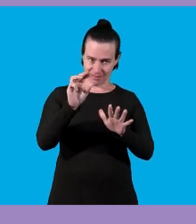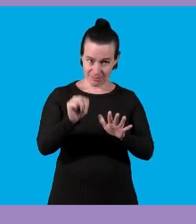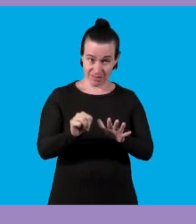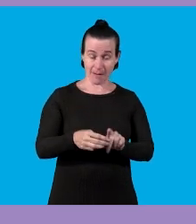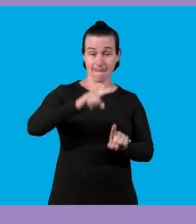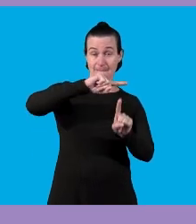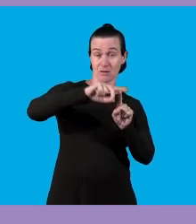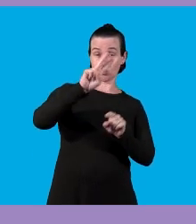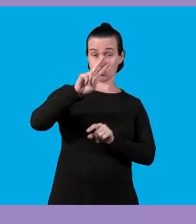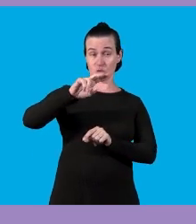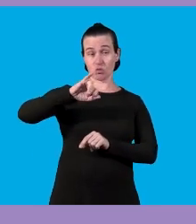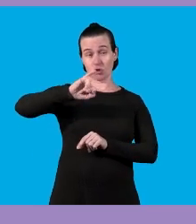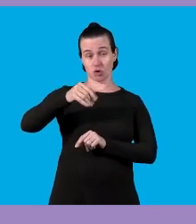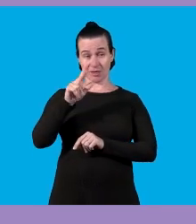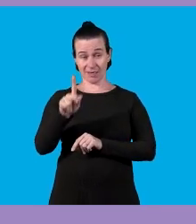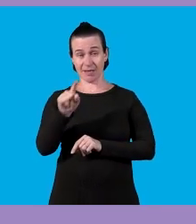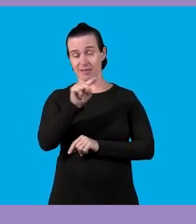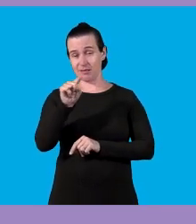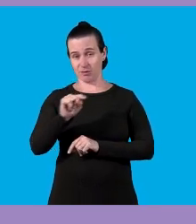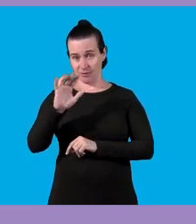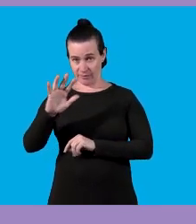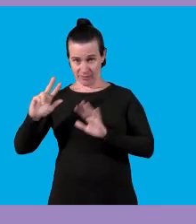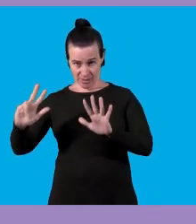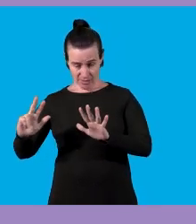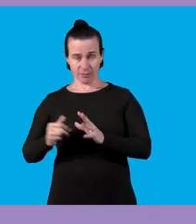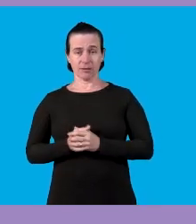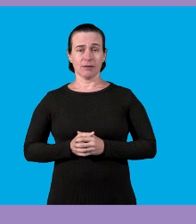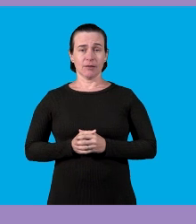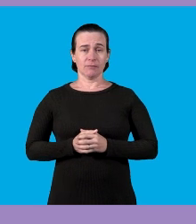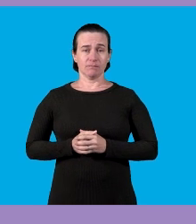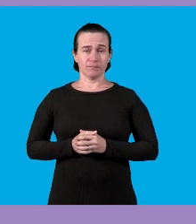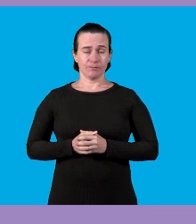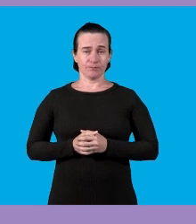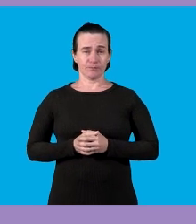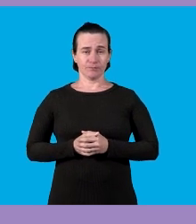centimeters, plus 2jk equals to 58